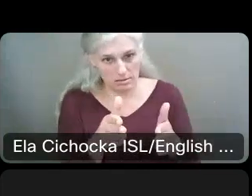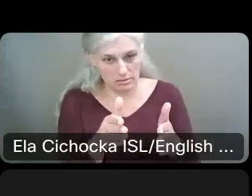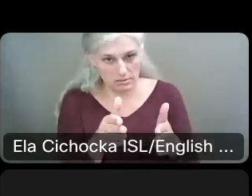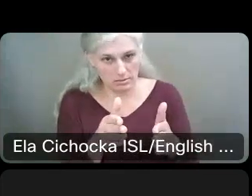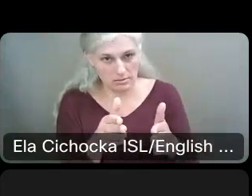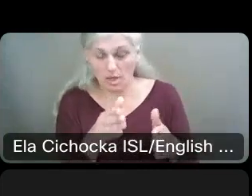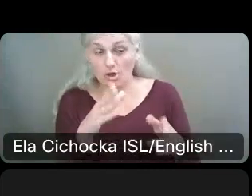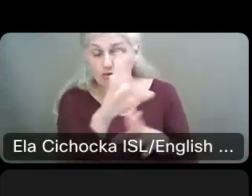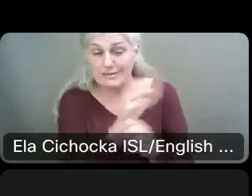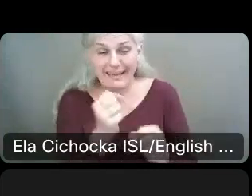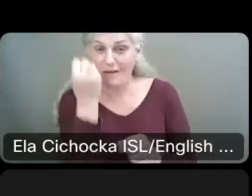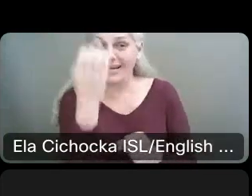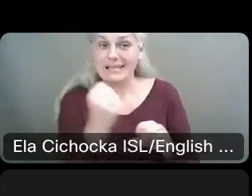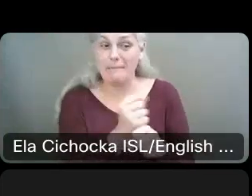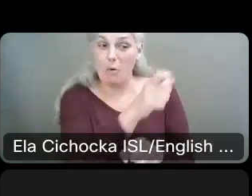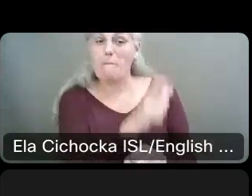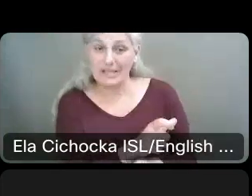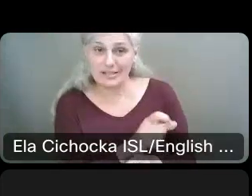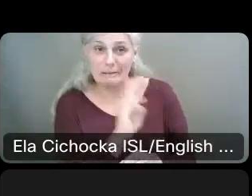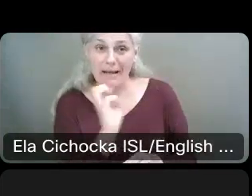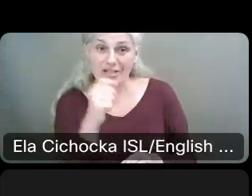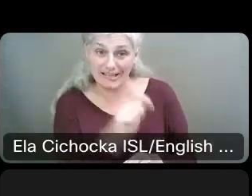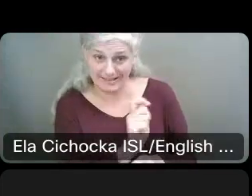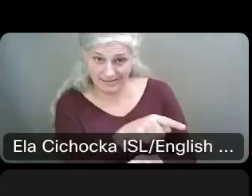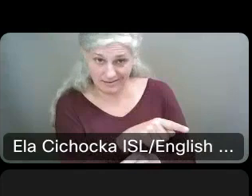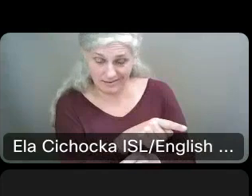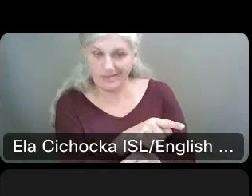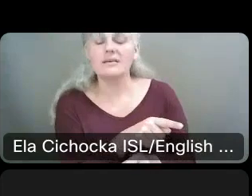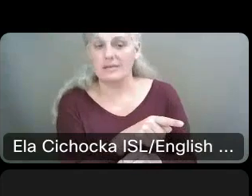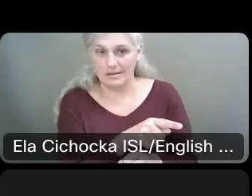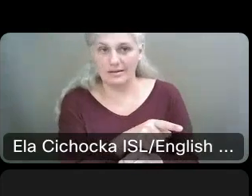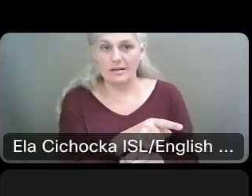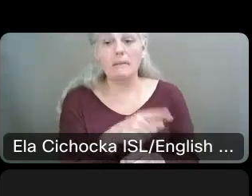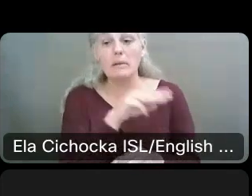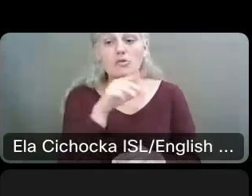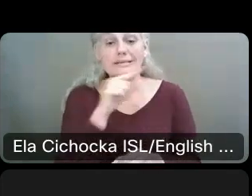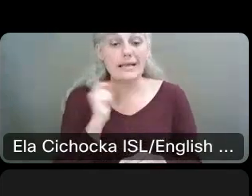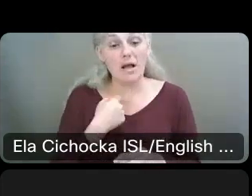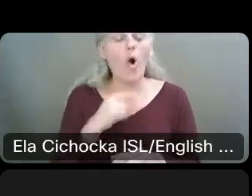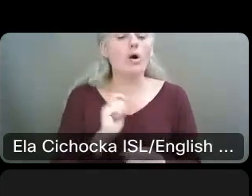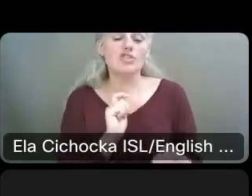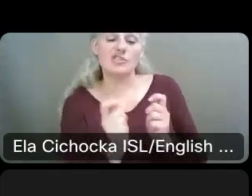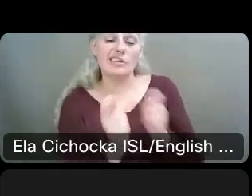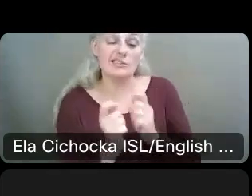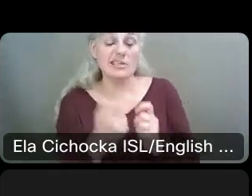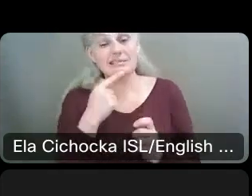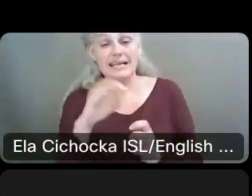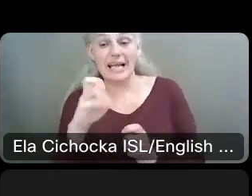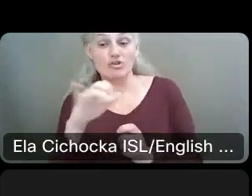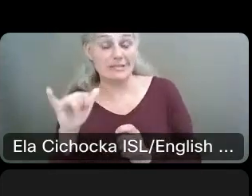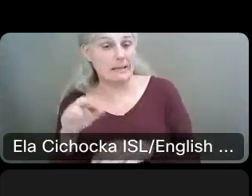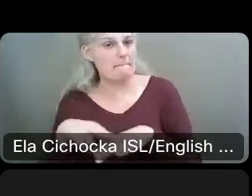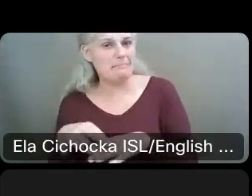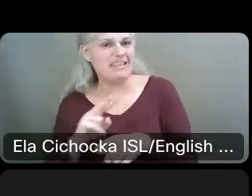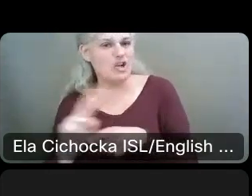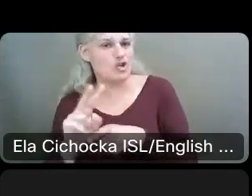lose sight of that. And so for that reason, people are saying, let's switch it and let's call it second casualty, because that